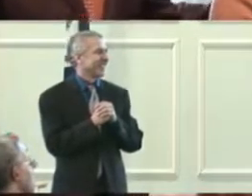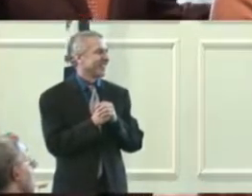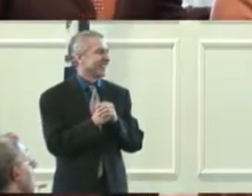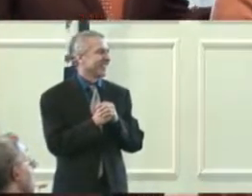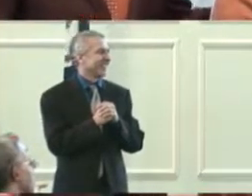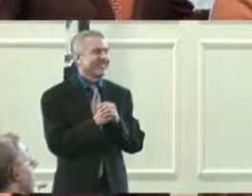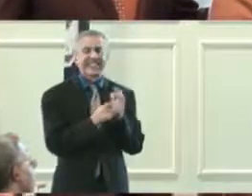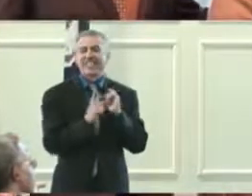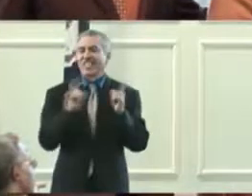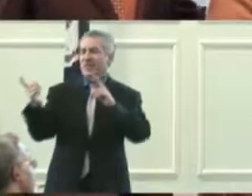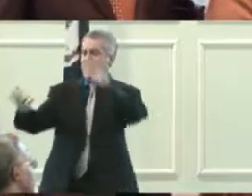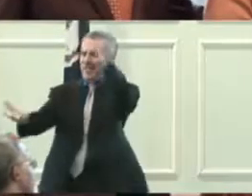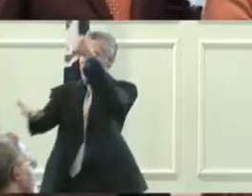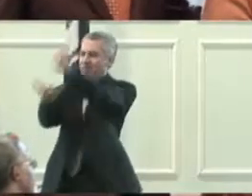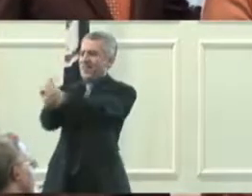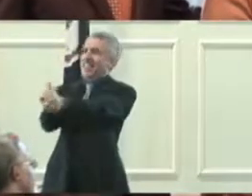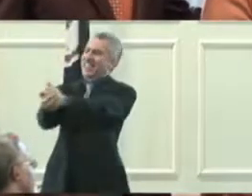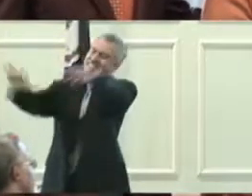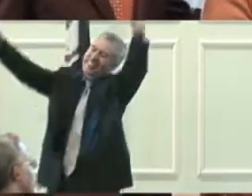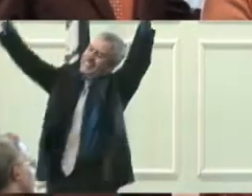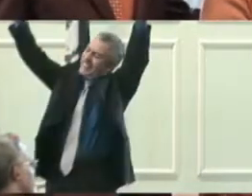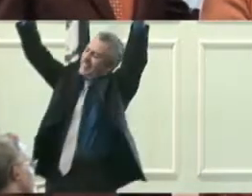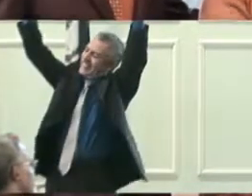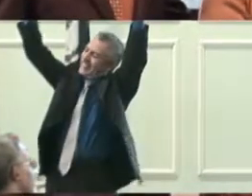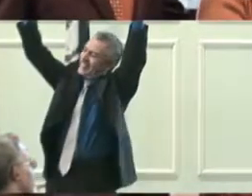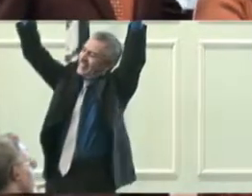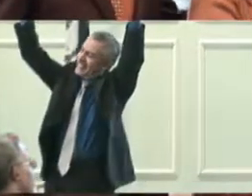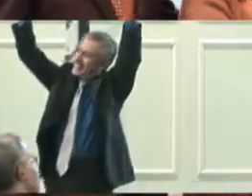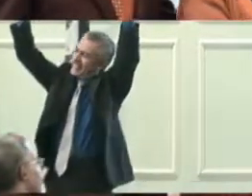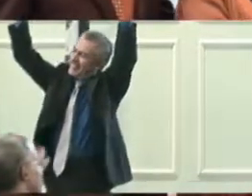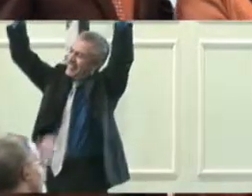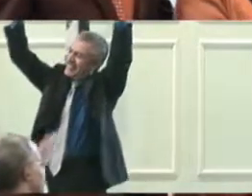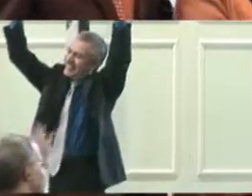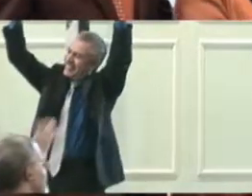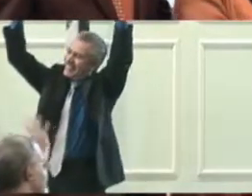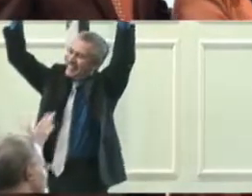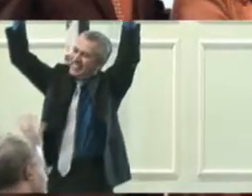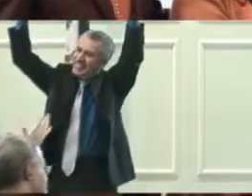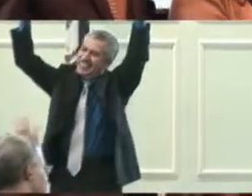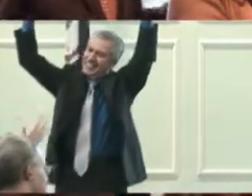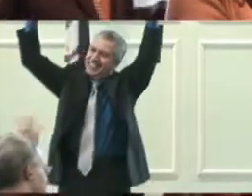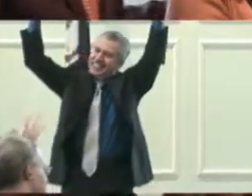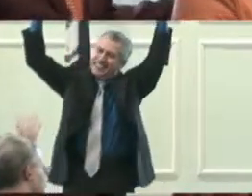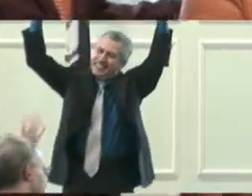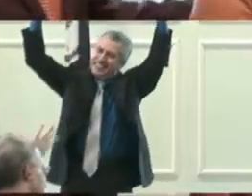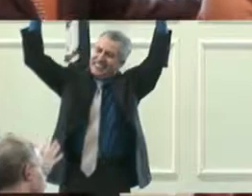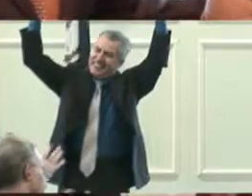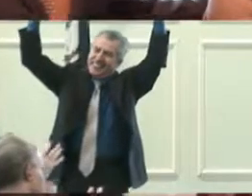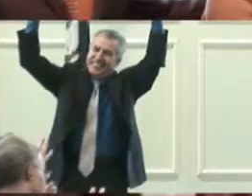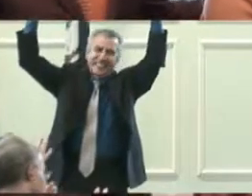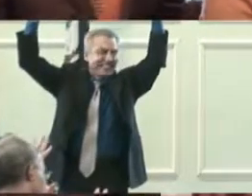Let's give them an amen. Amen. Amen. Praise God.